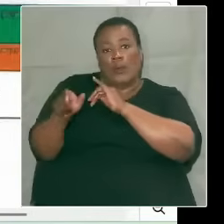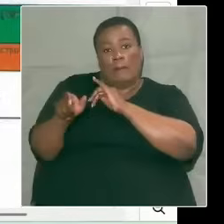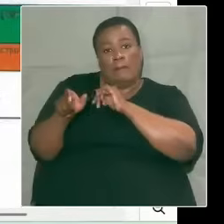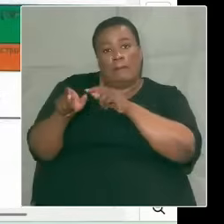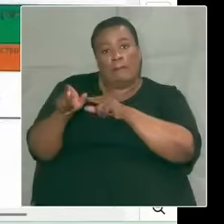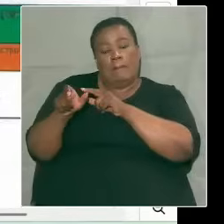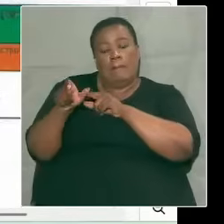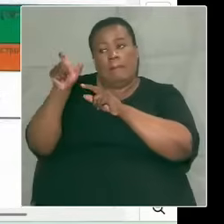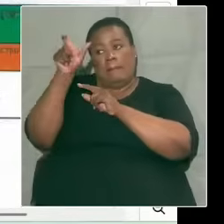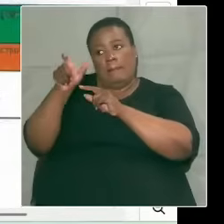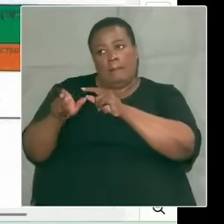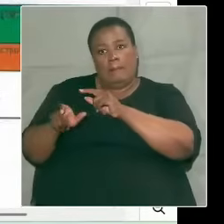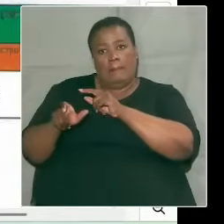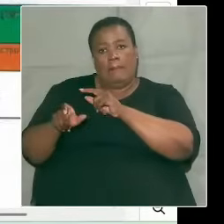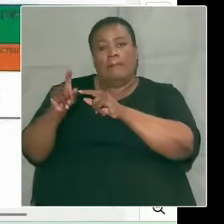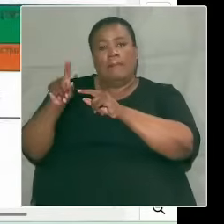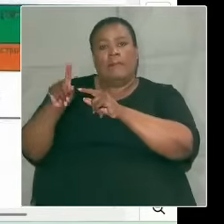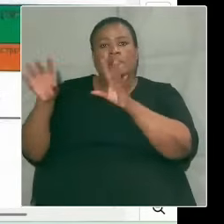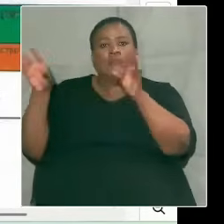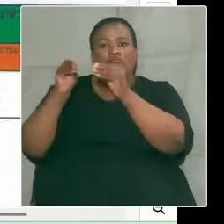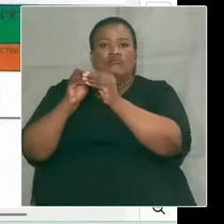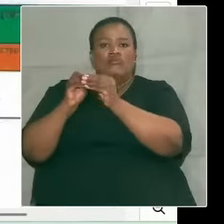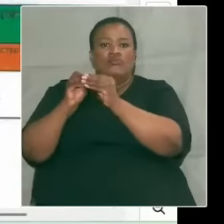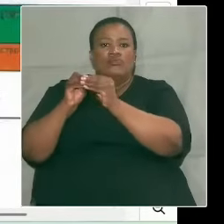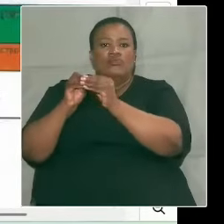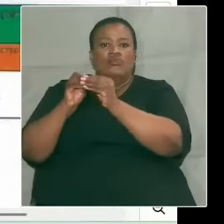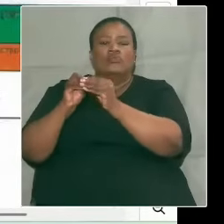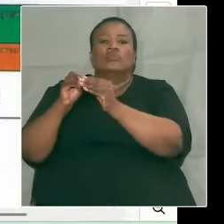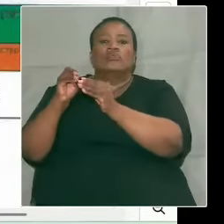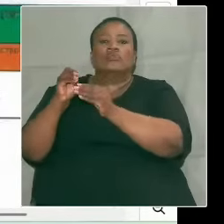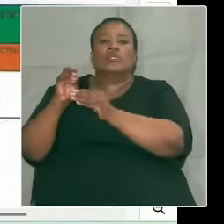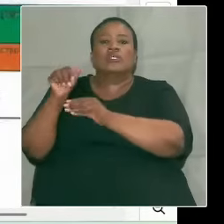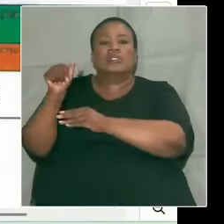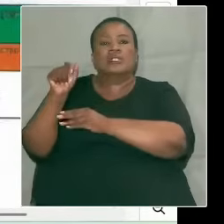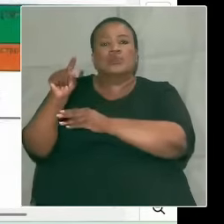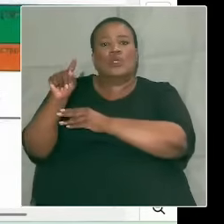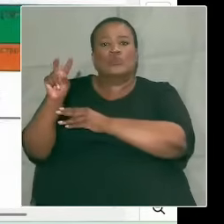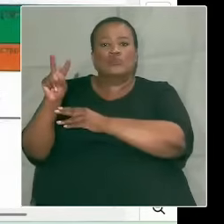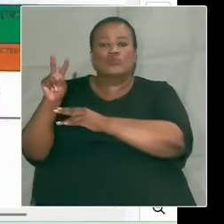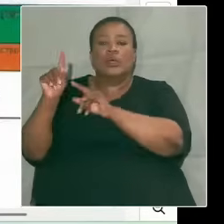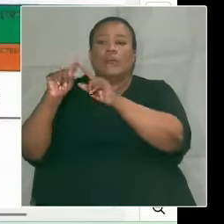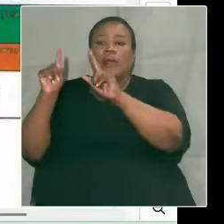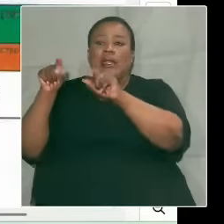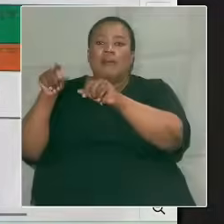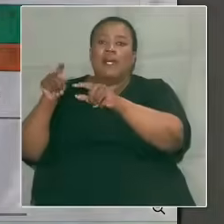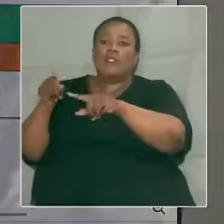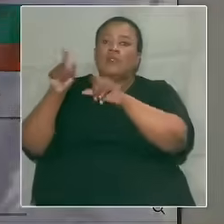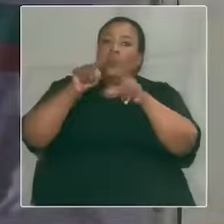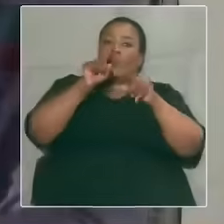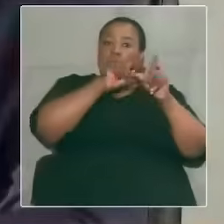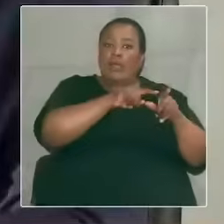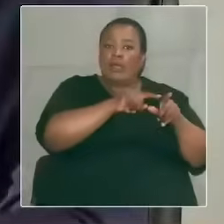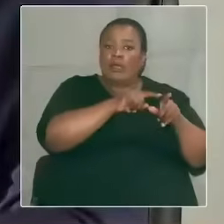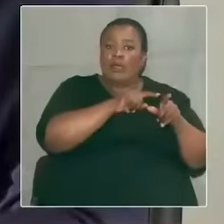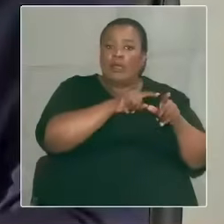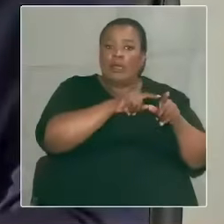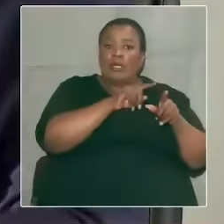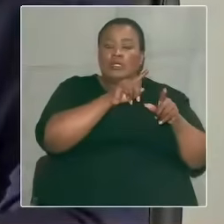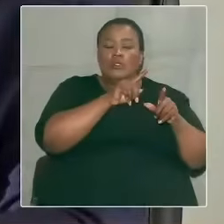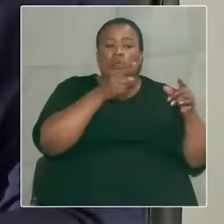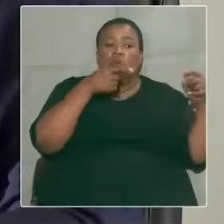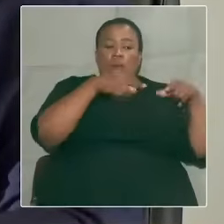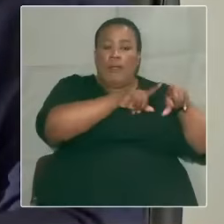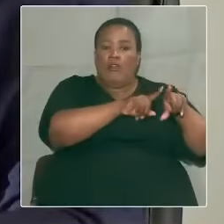the overall total of 612. But I must go back to the